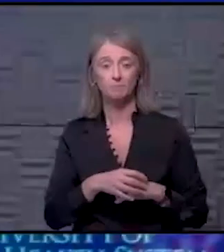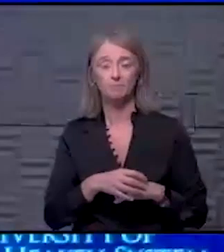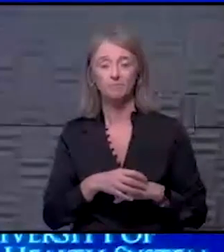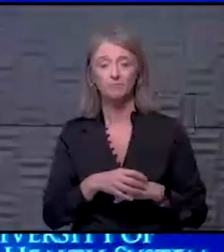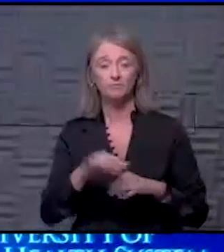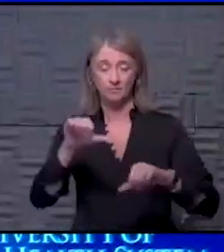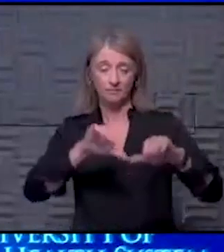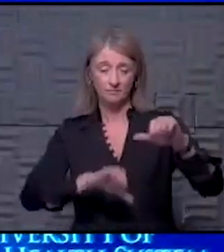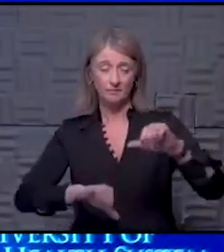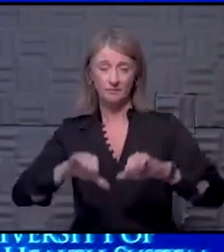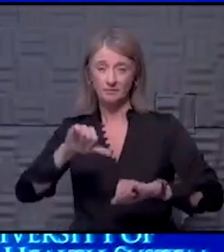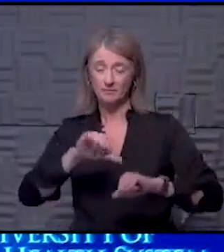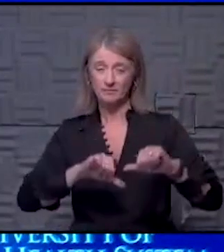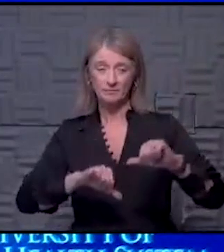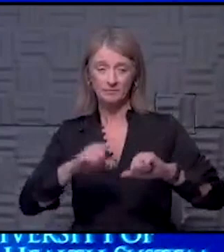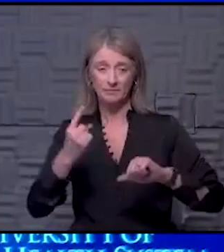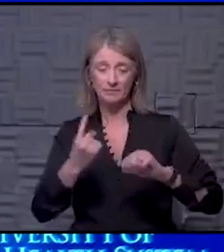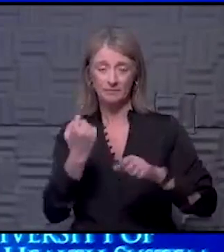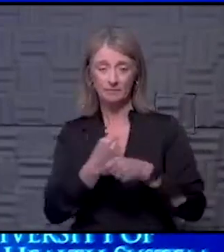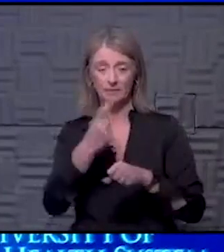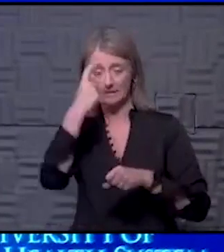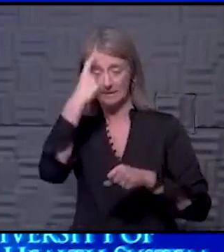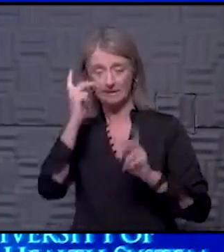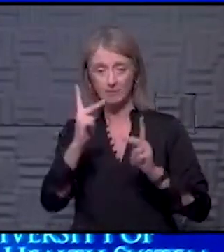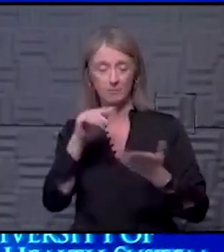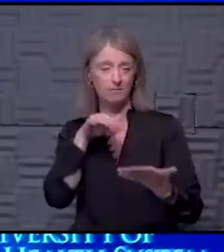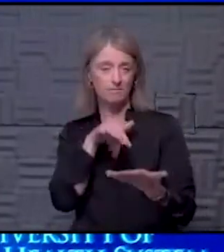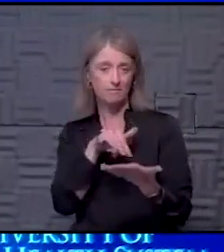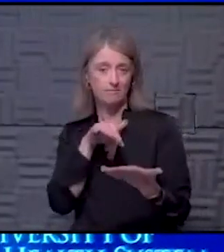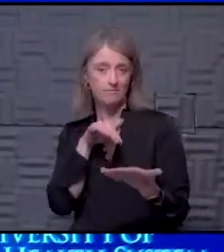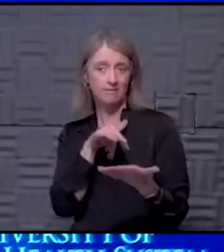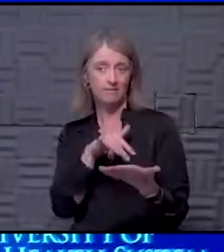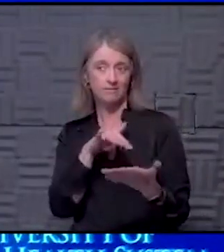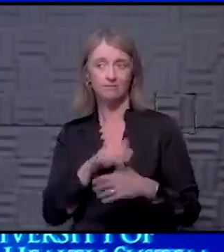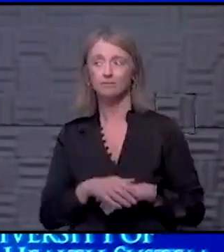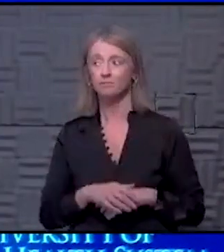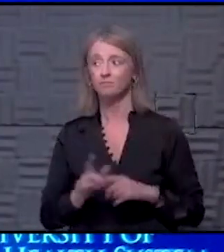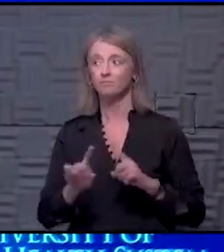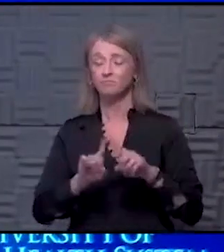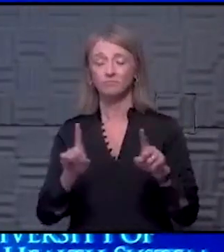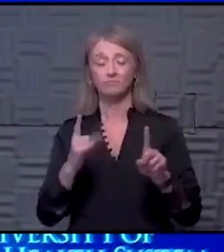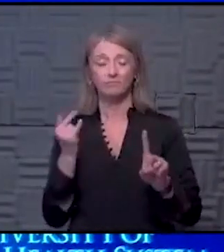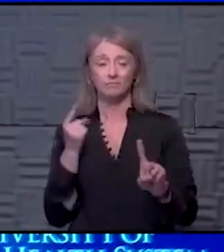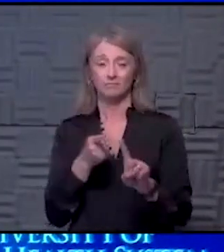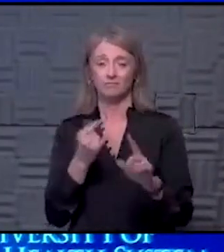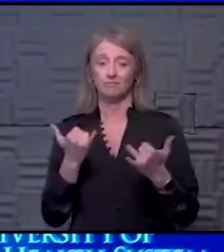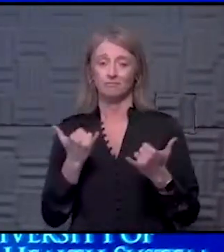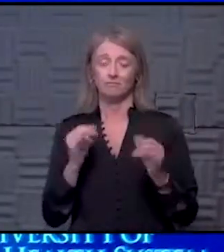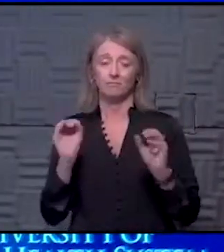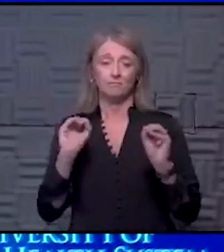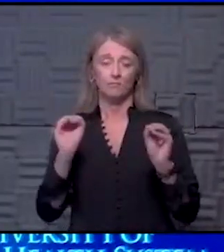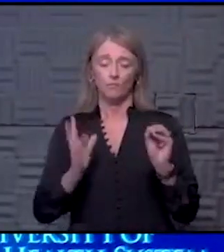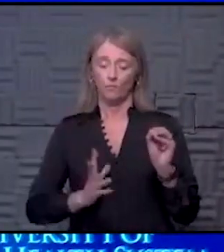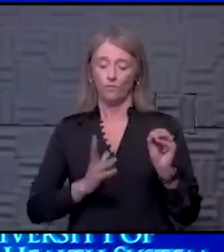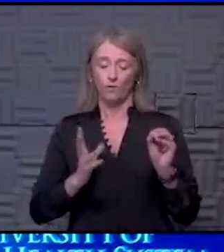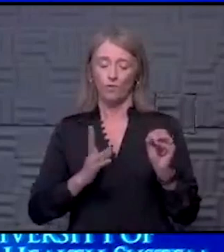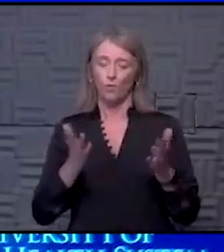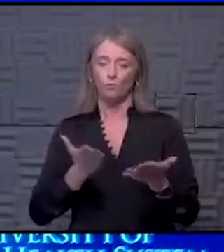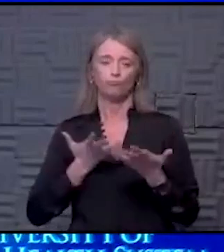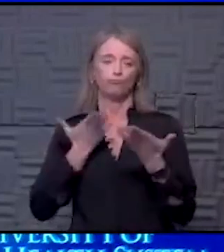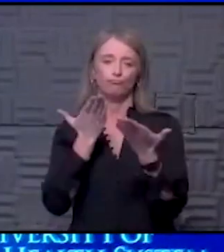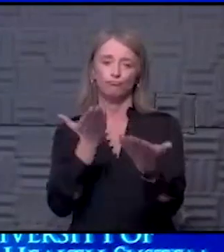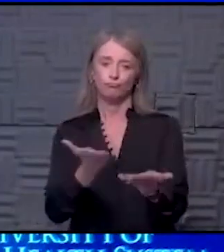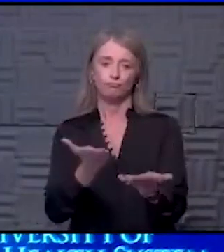a scientific mechanism that makes sense for that, and people are studying it. Yeah. But to this point, there's no formal